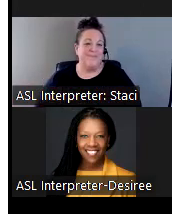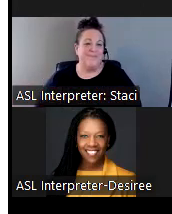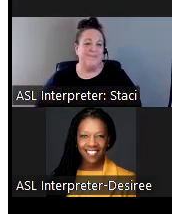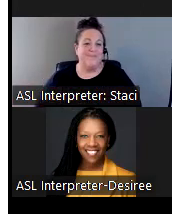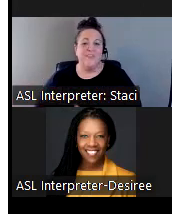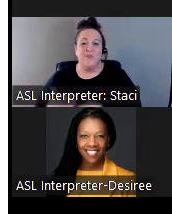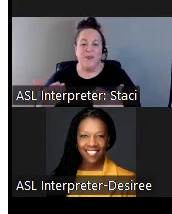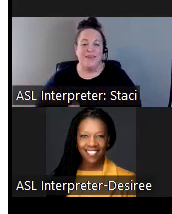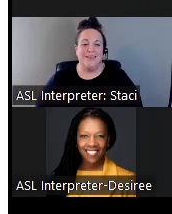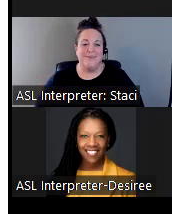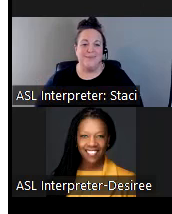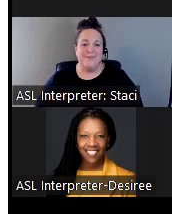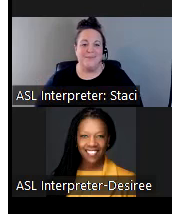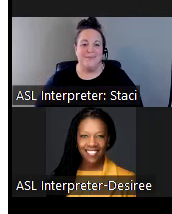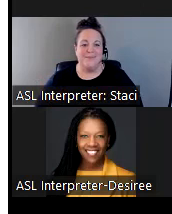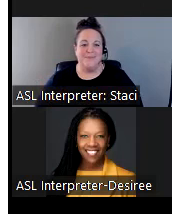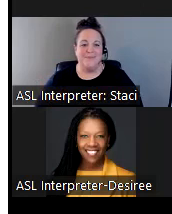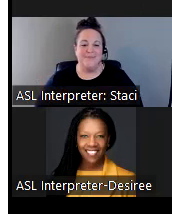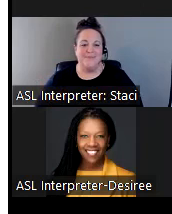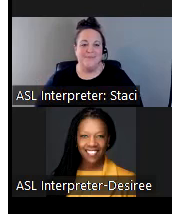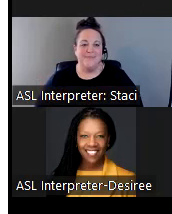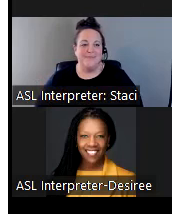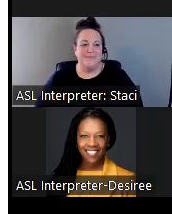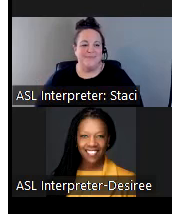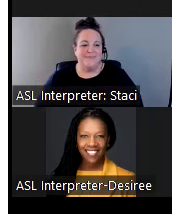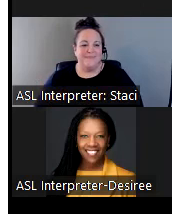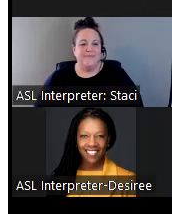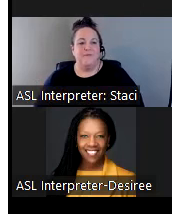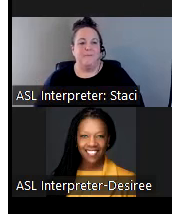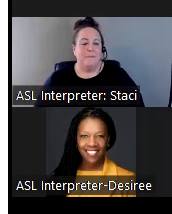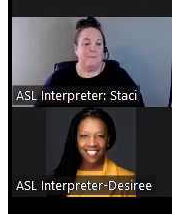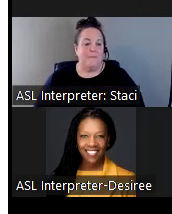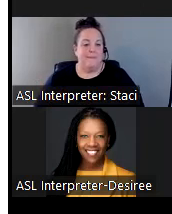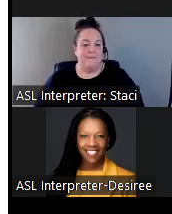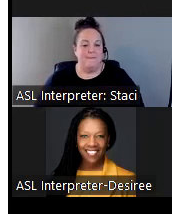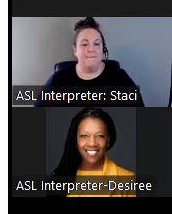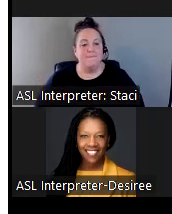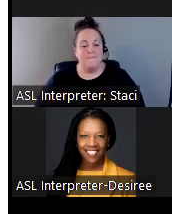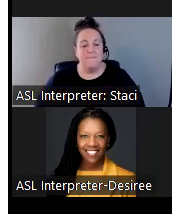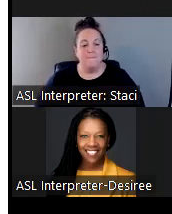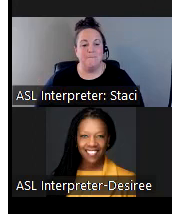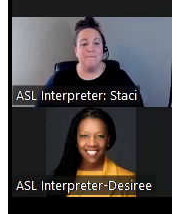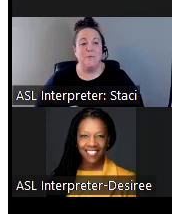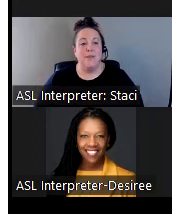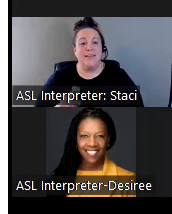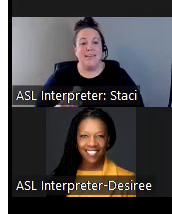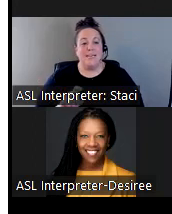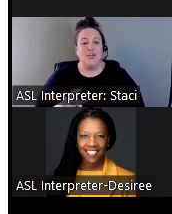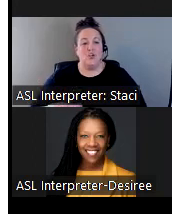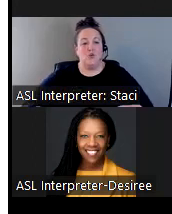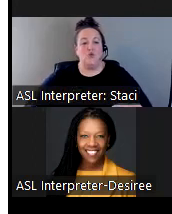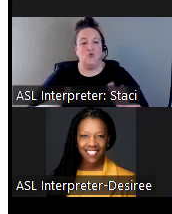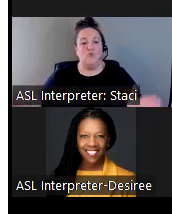Go ahead. And we need to enhance proactive